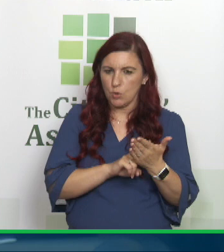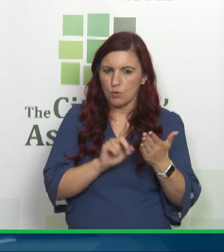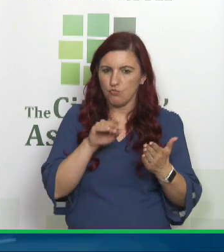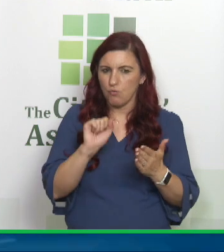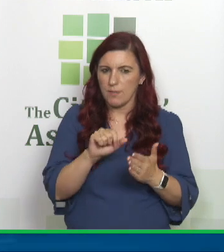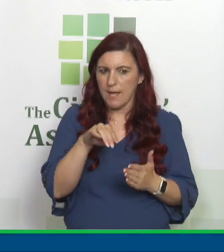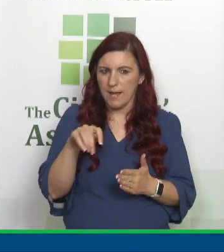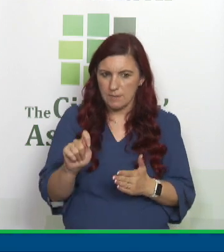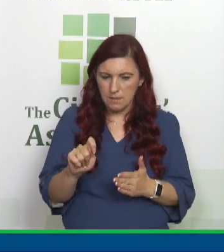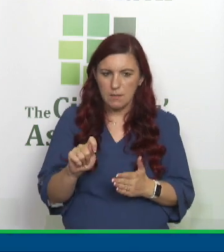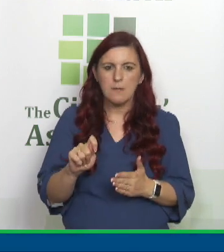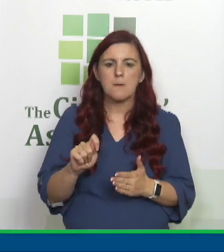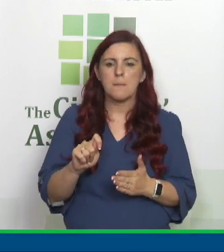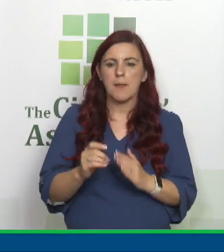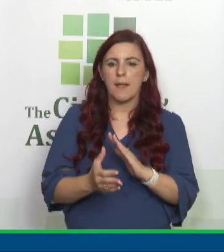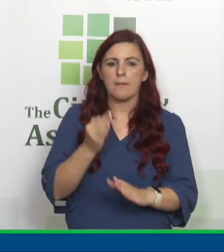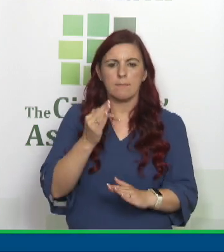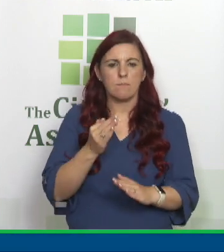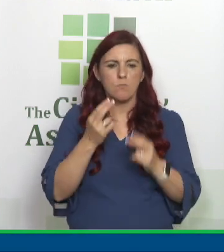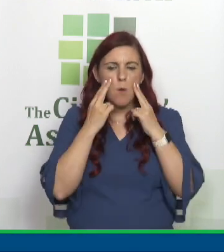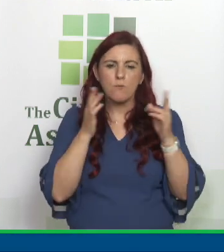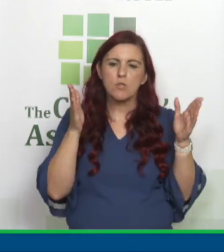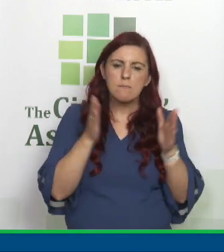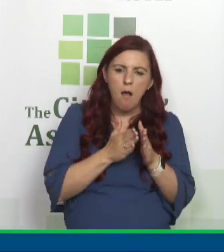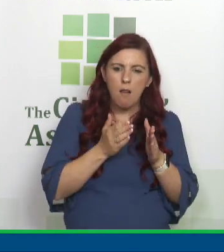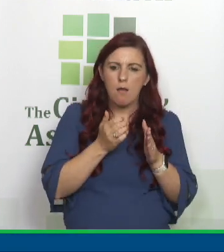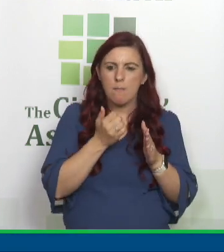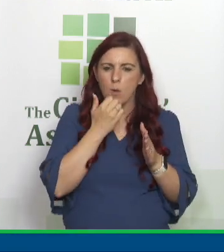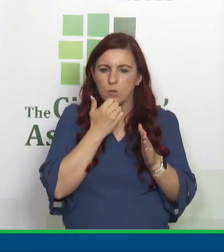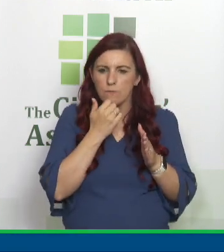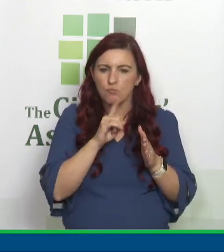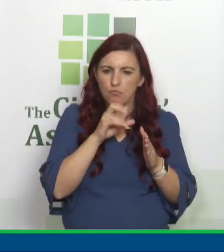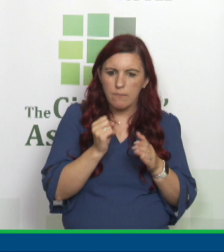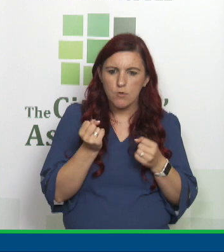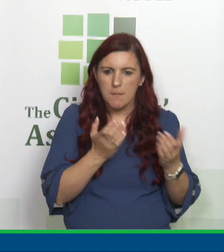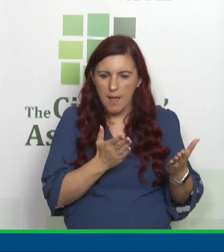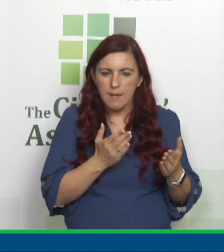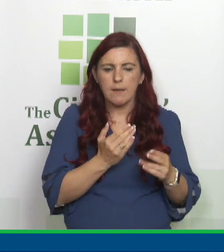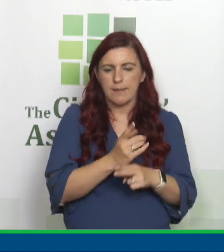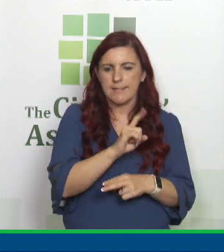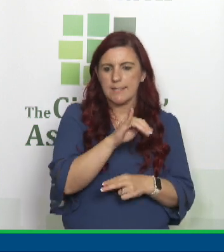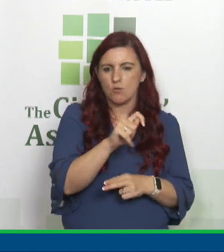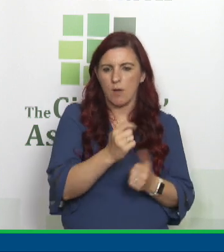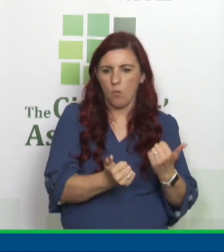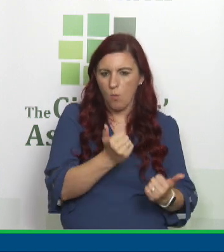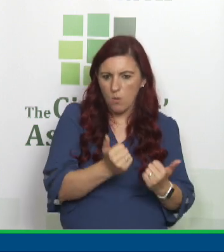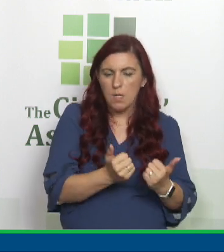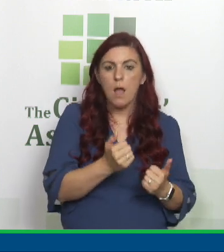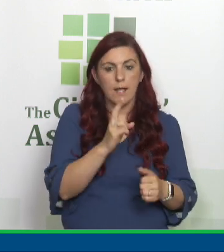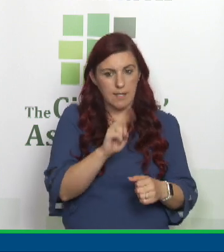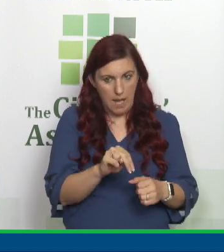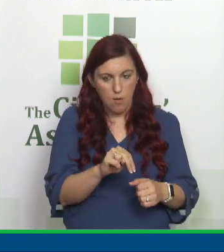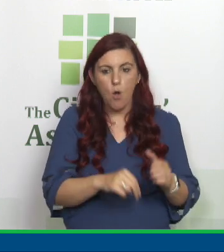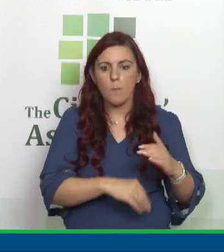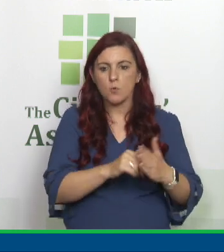If your case is dealt with in the district court, generally for smaller amounts of drugs for supply, a judge may give you a prison sentence up to